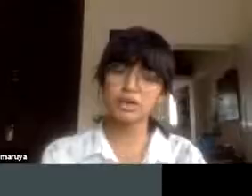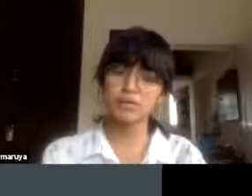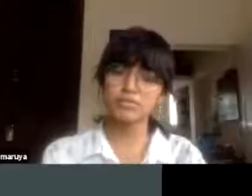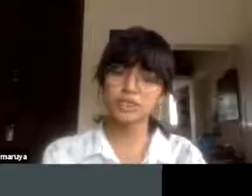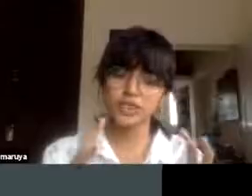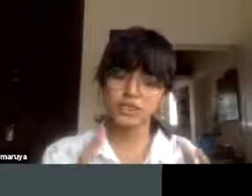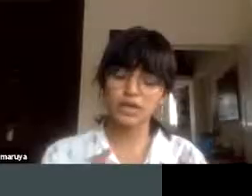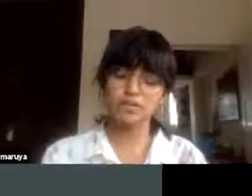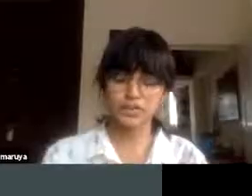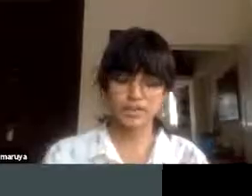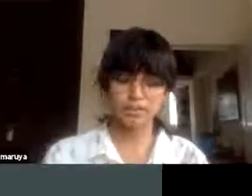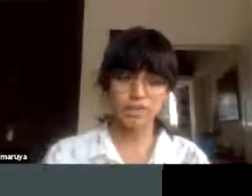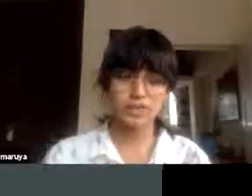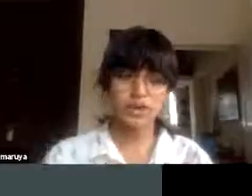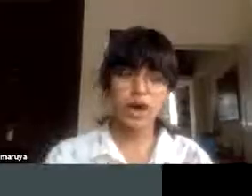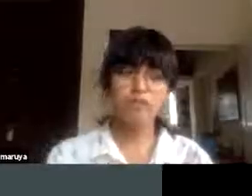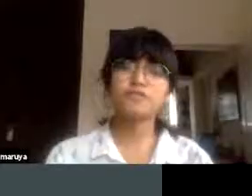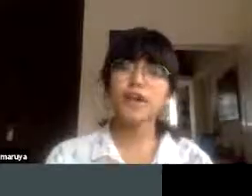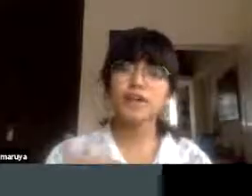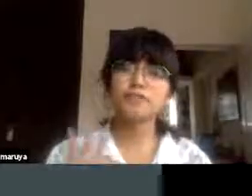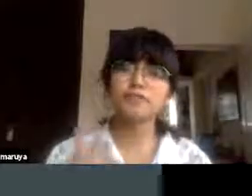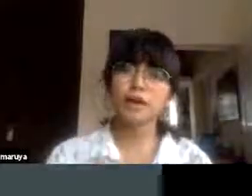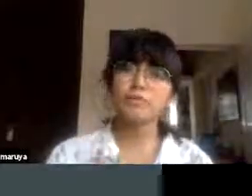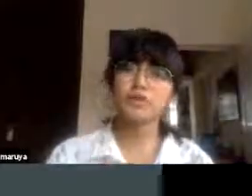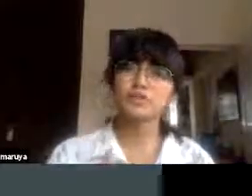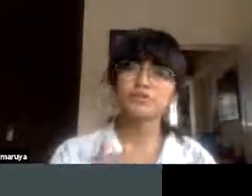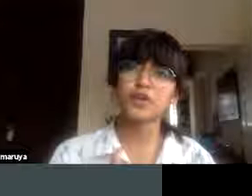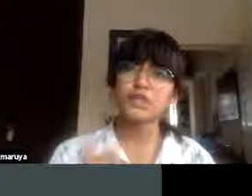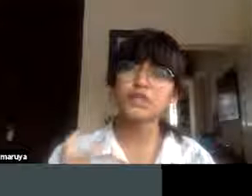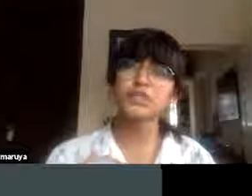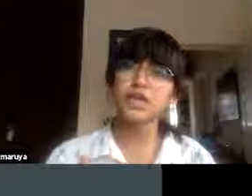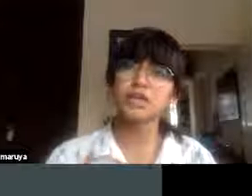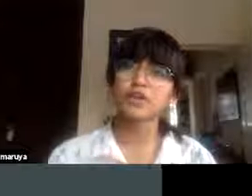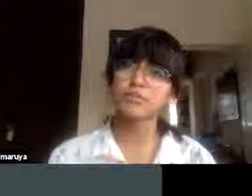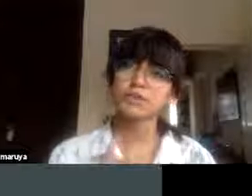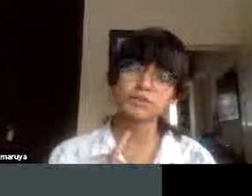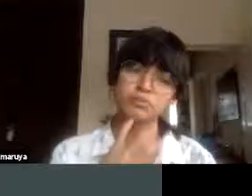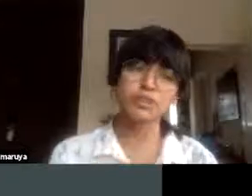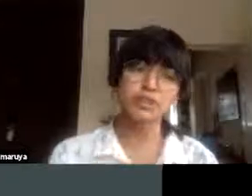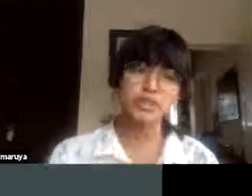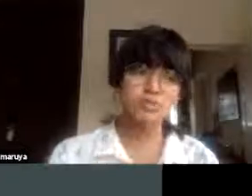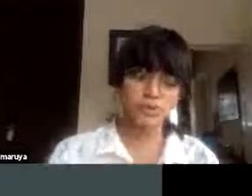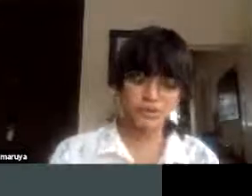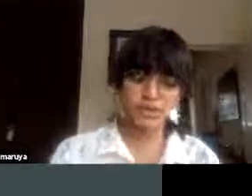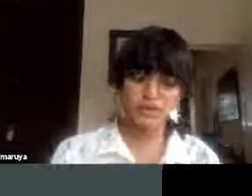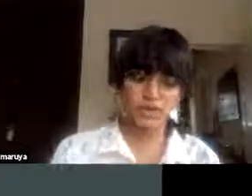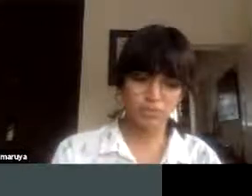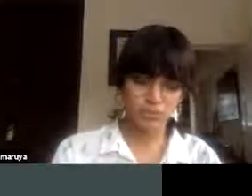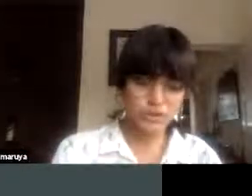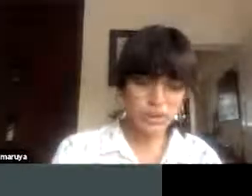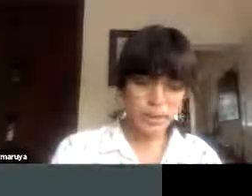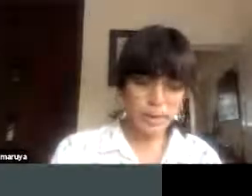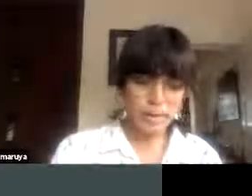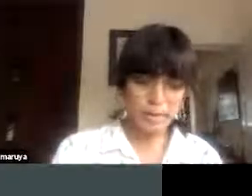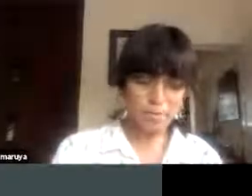that make up this entire first segment, are very vibrant, very detailed, very meticulously put together